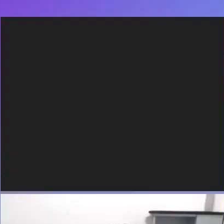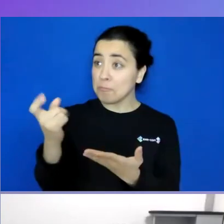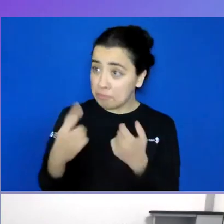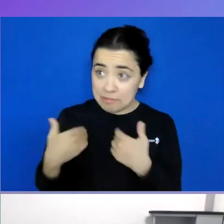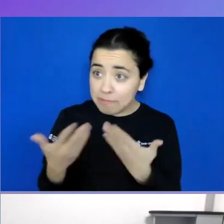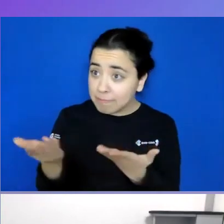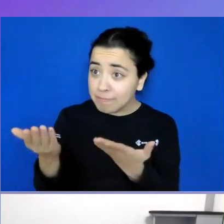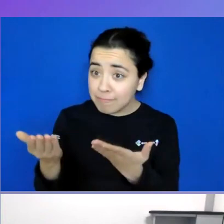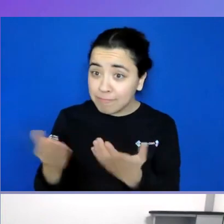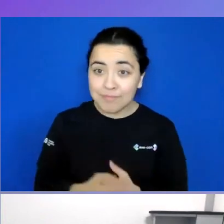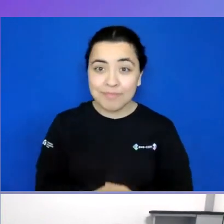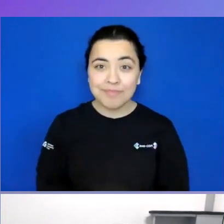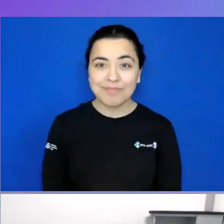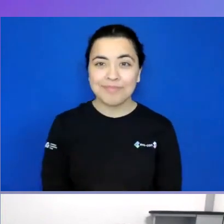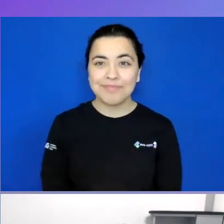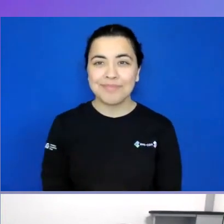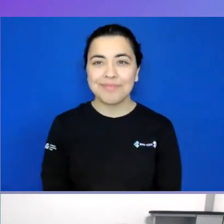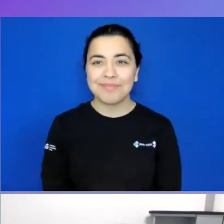we have?